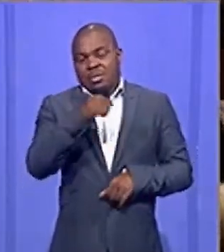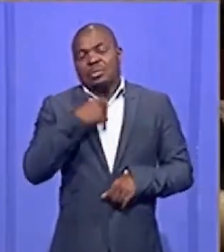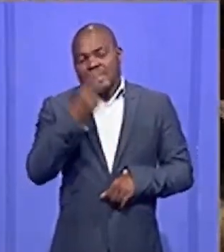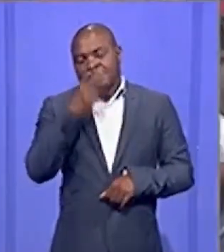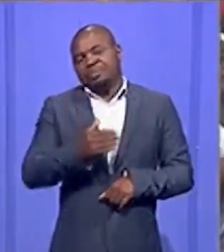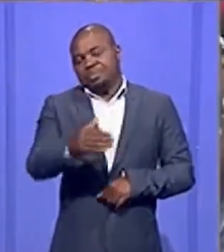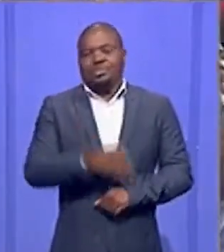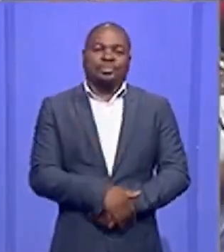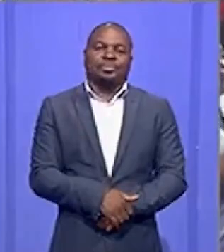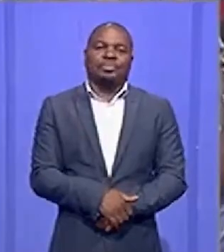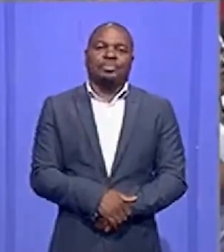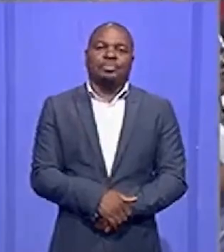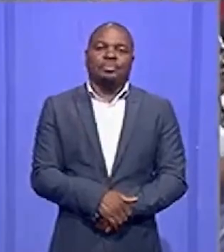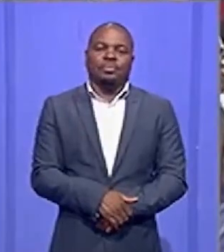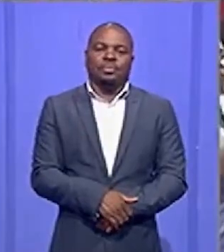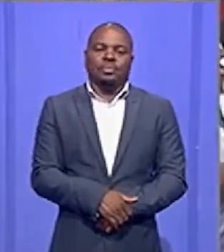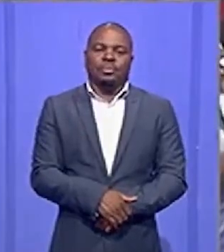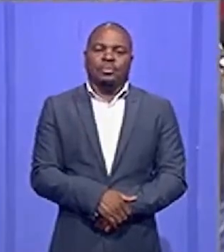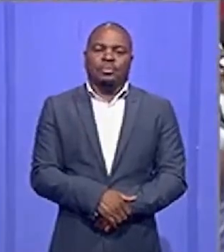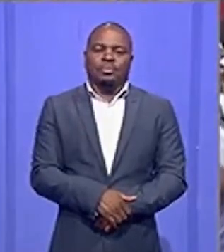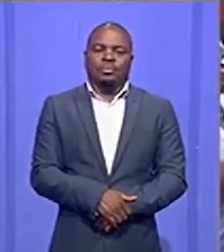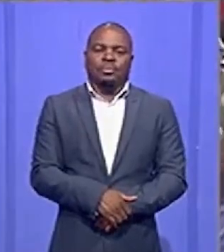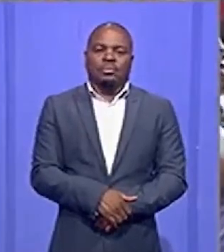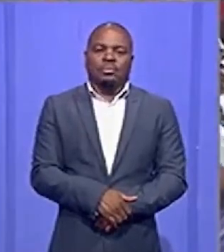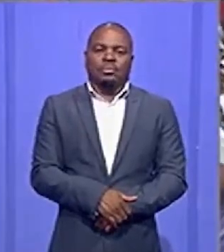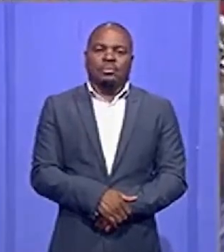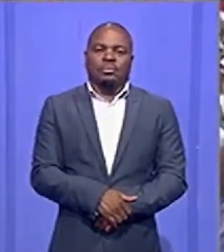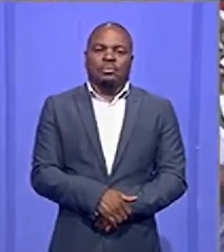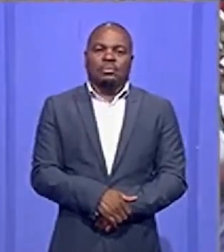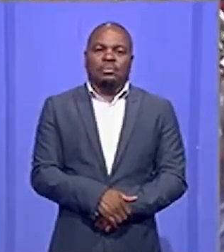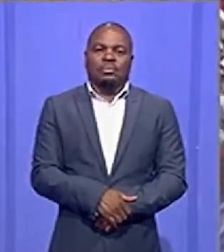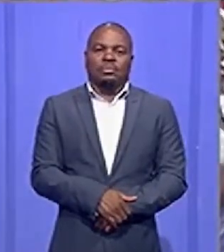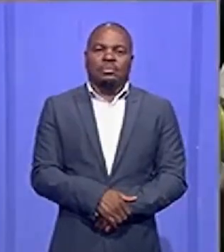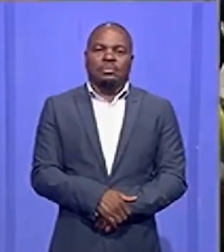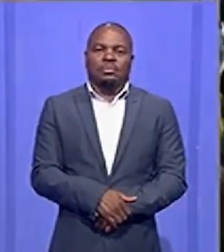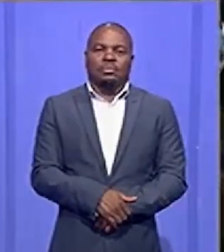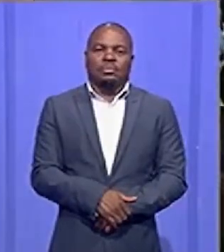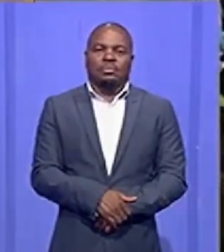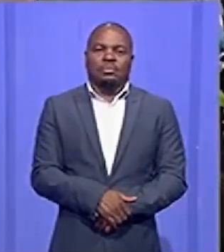Ke Ntlanhla Kgatlhane wa dikgang tsa SABC mo Johannesburg.